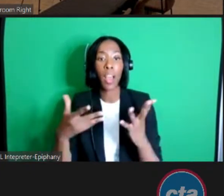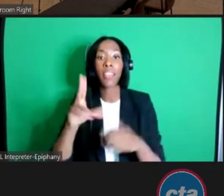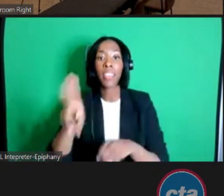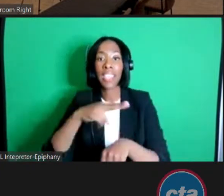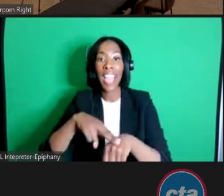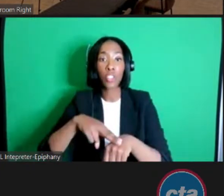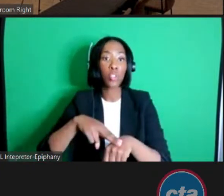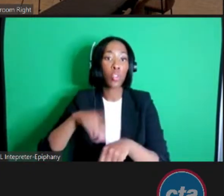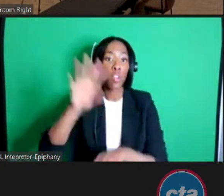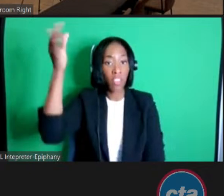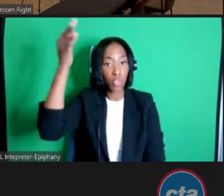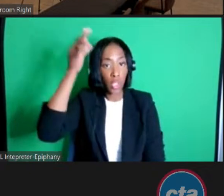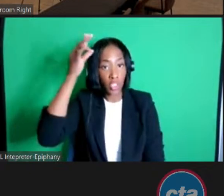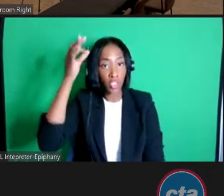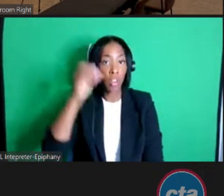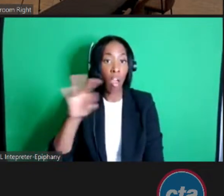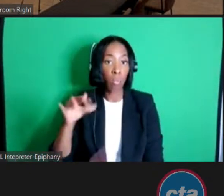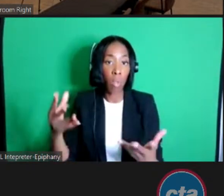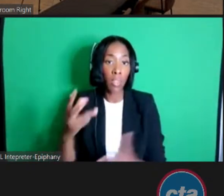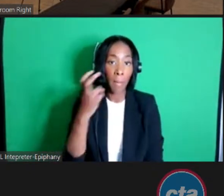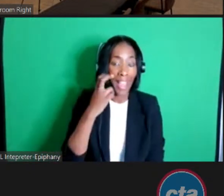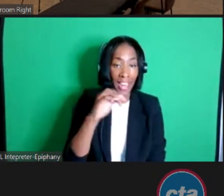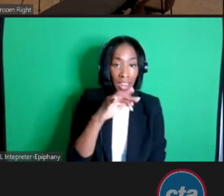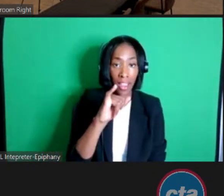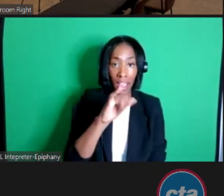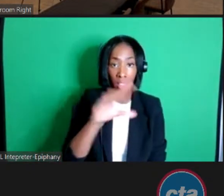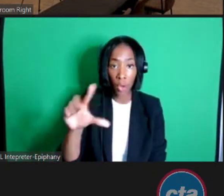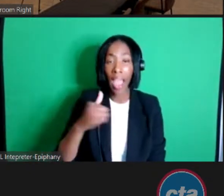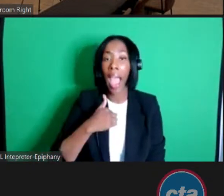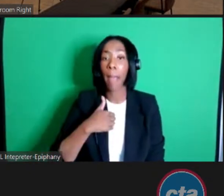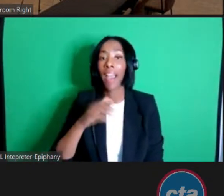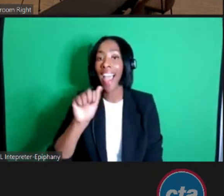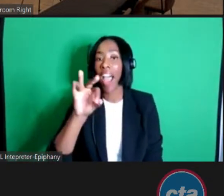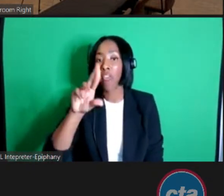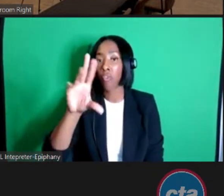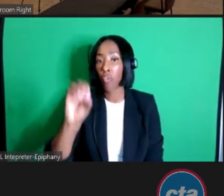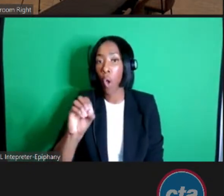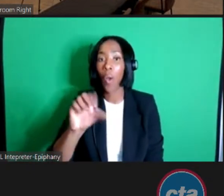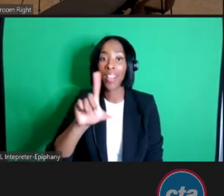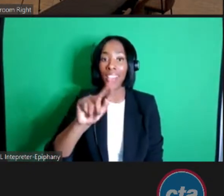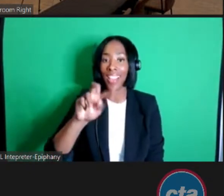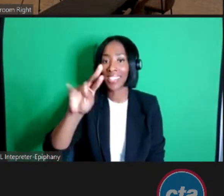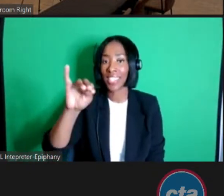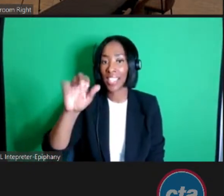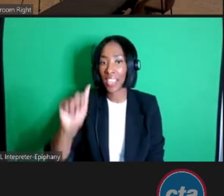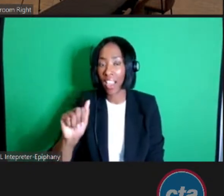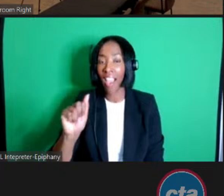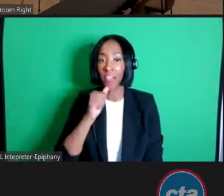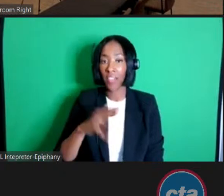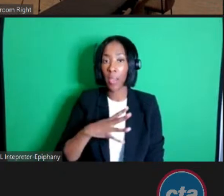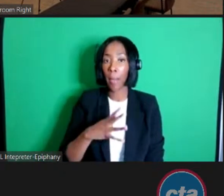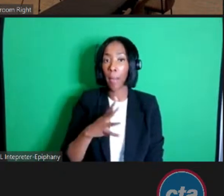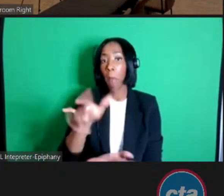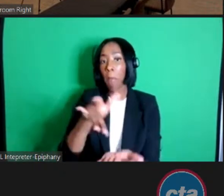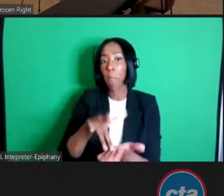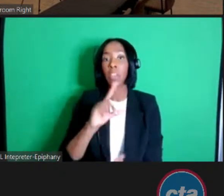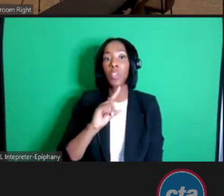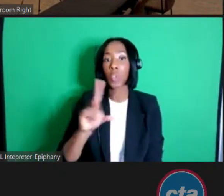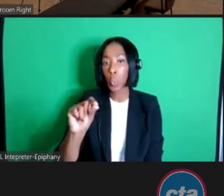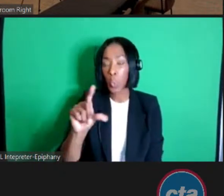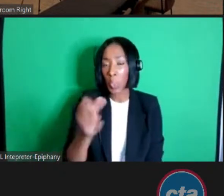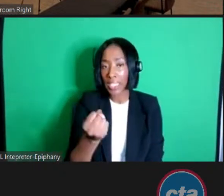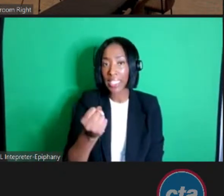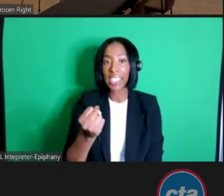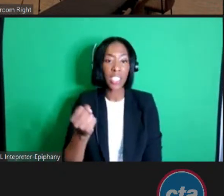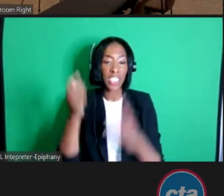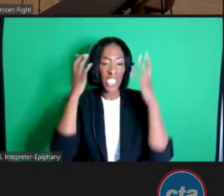of the Blind of Illinois. I am a Afro-Latina female in my mid-20s with brown curly hair, white shirt, and a